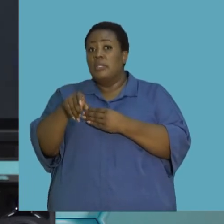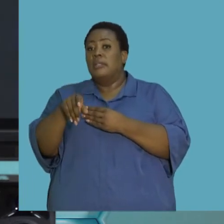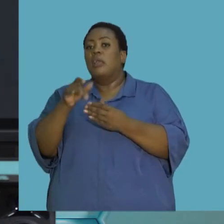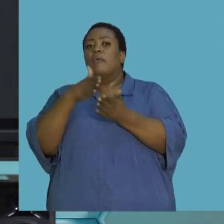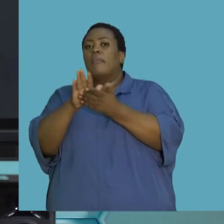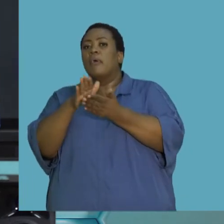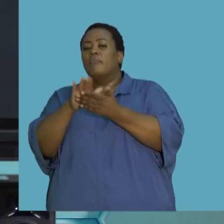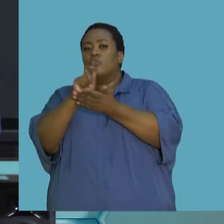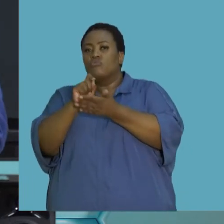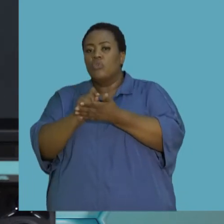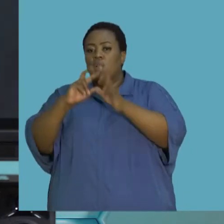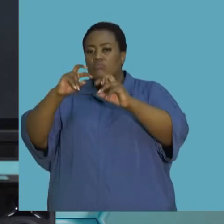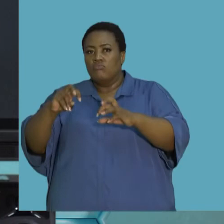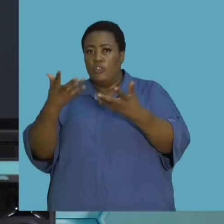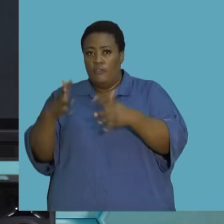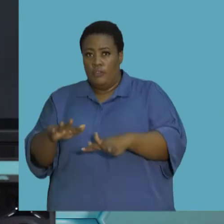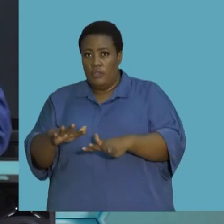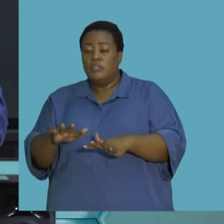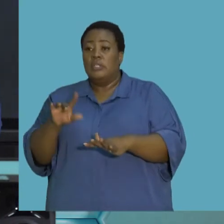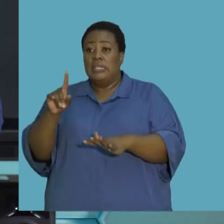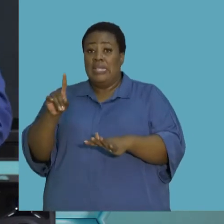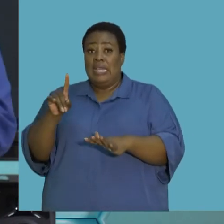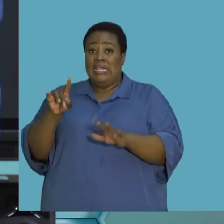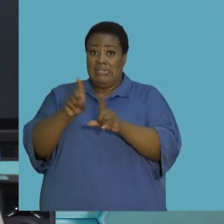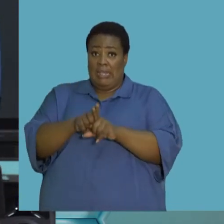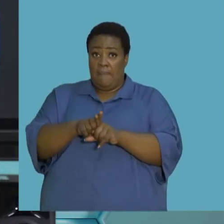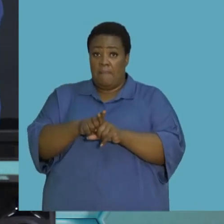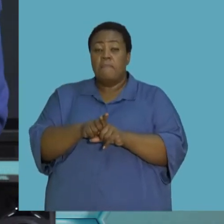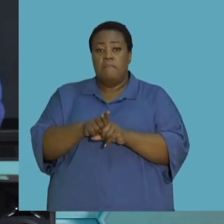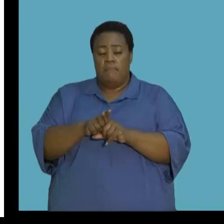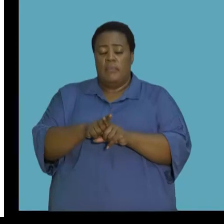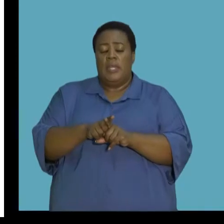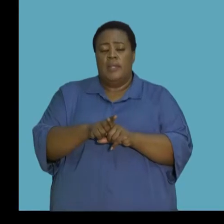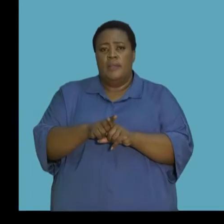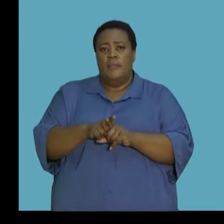say that this experiment has now produced valid results. Okay.